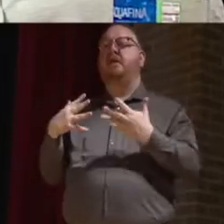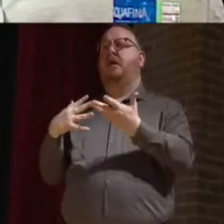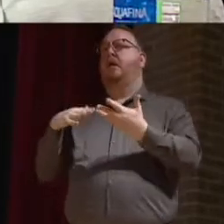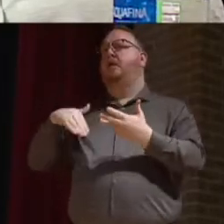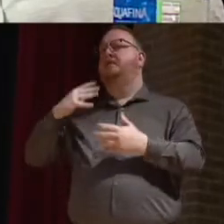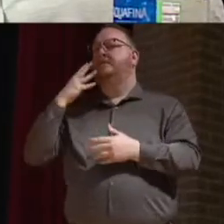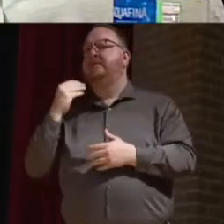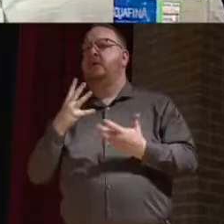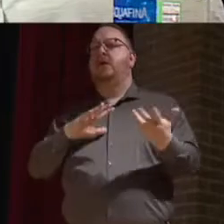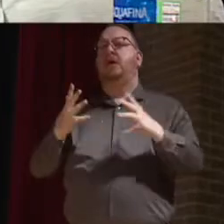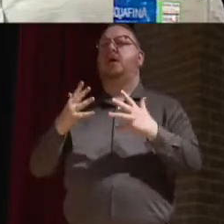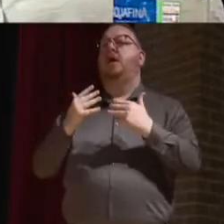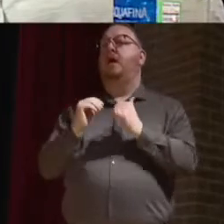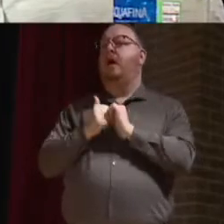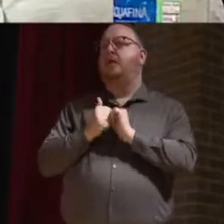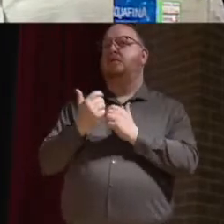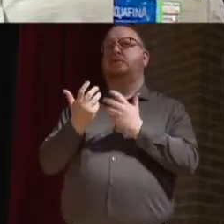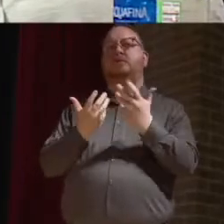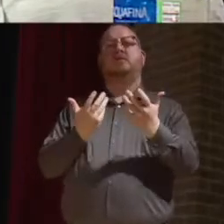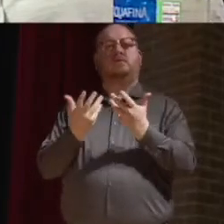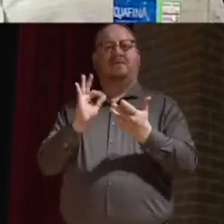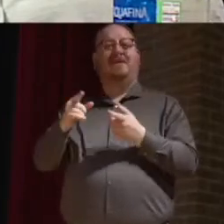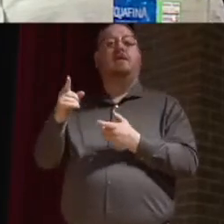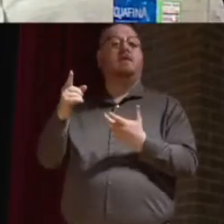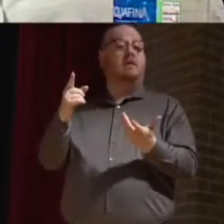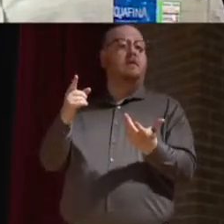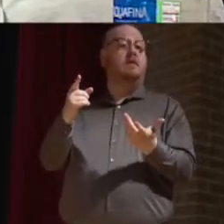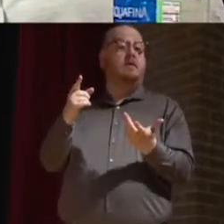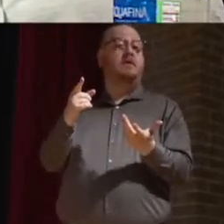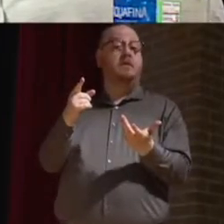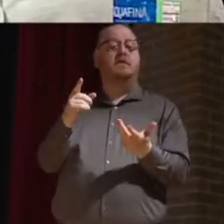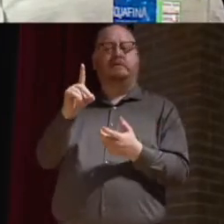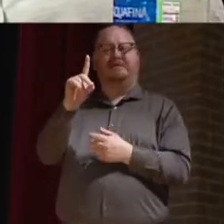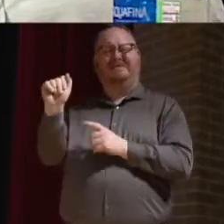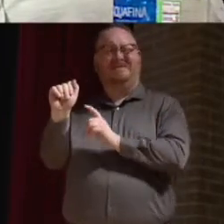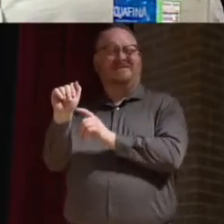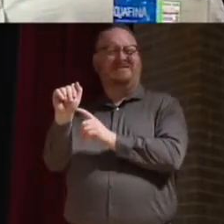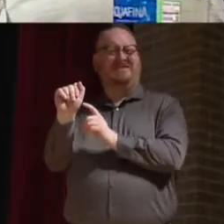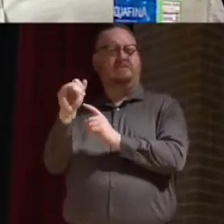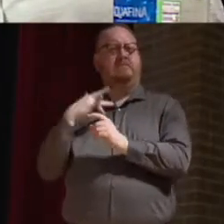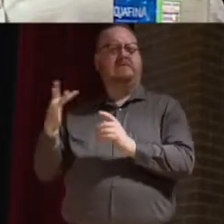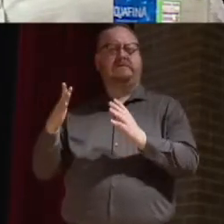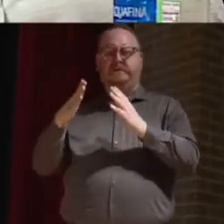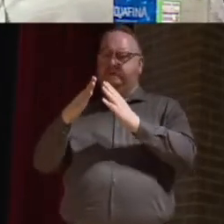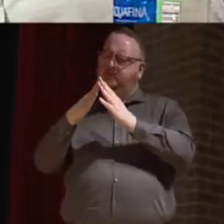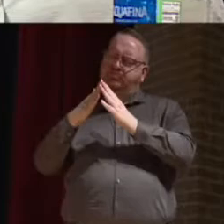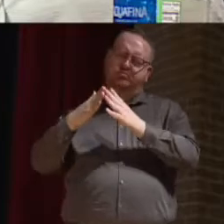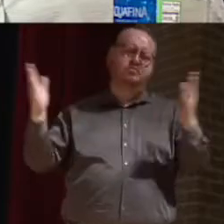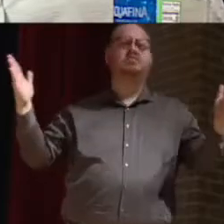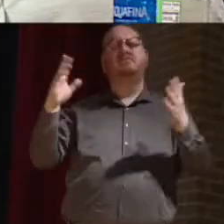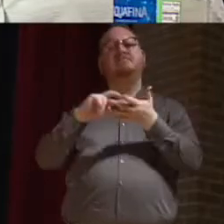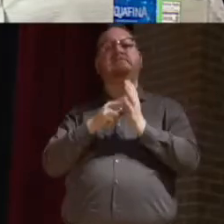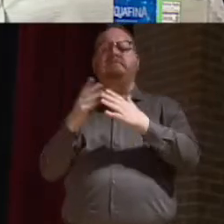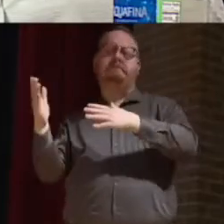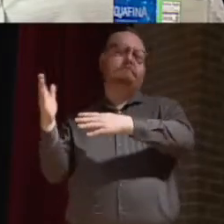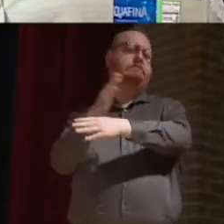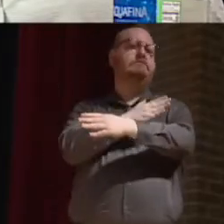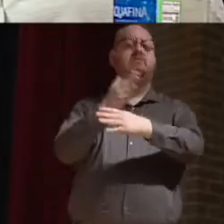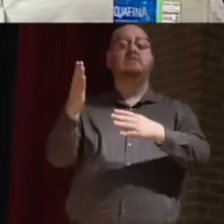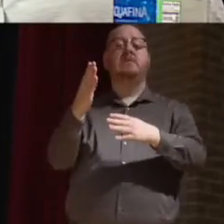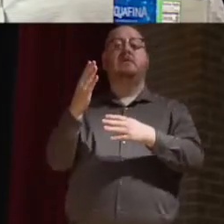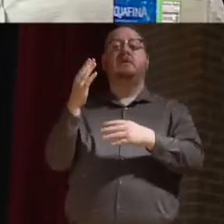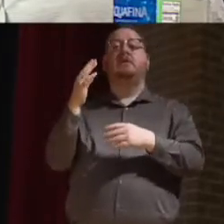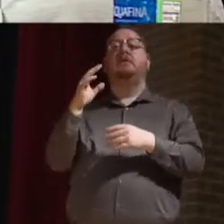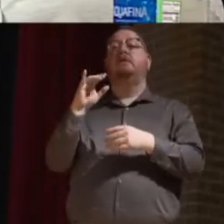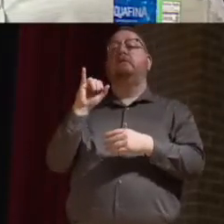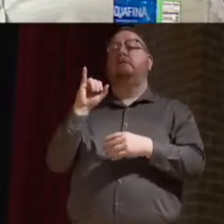What are their abilities? And once again, disability, is such a broad thing. Right. So if you can pair up what that